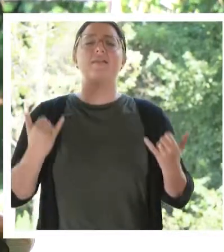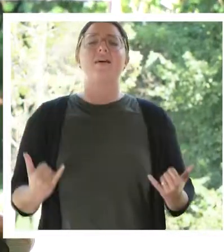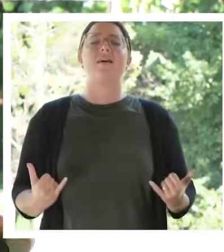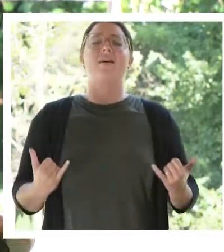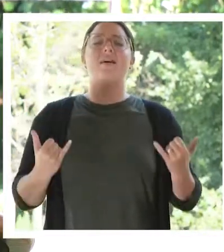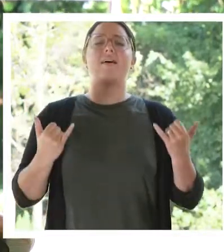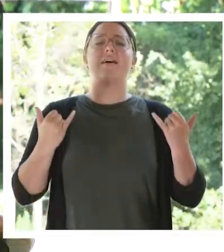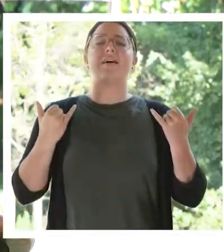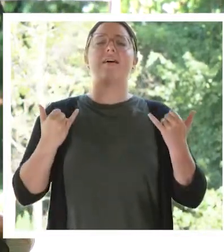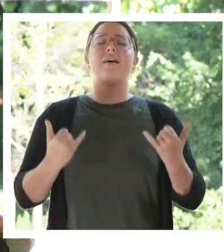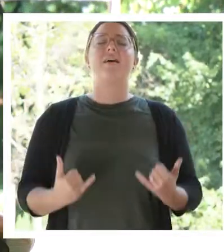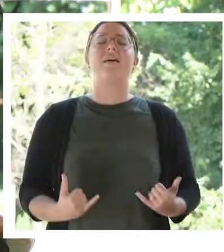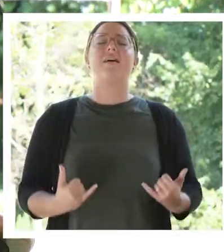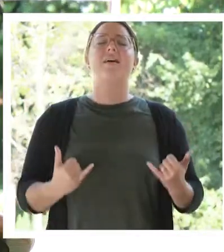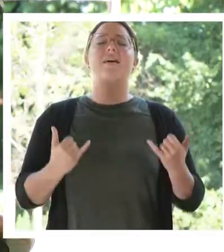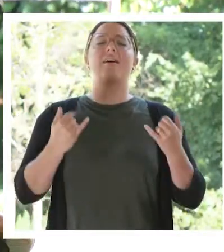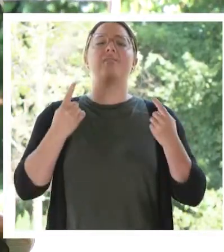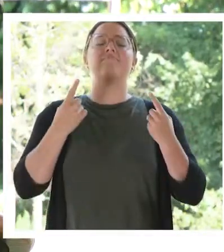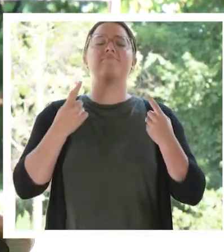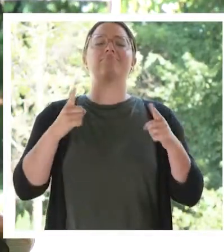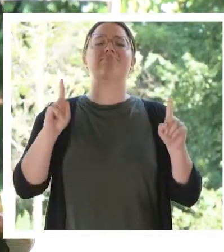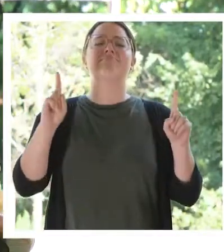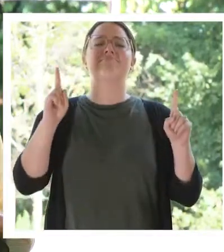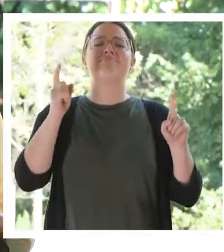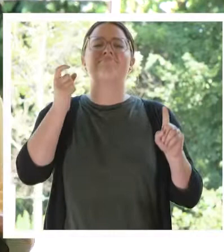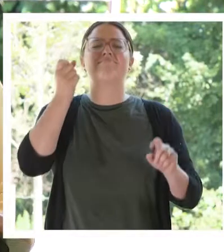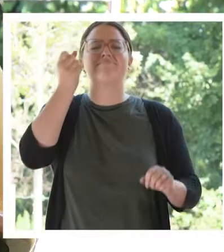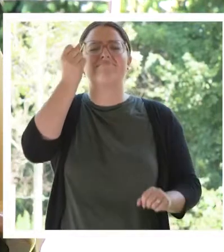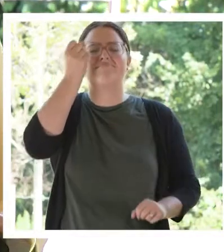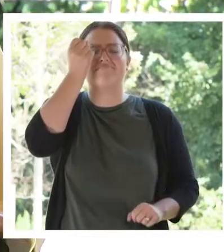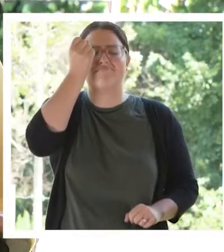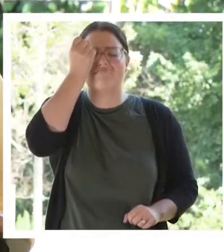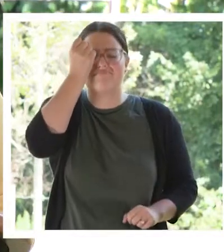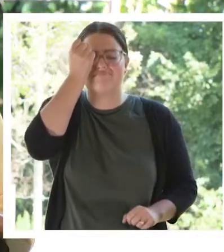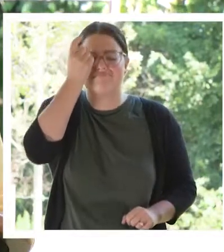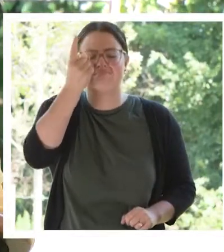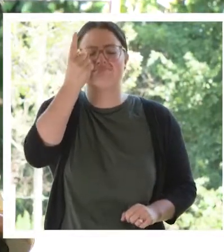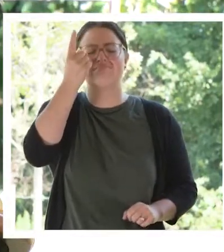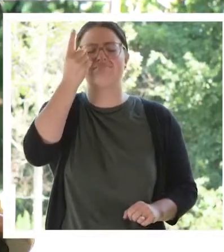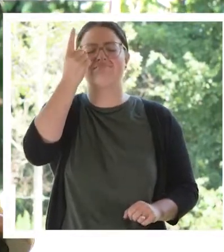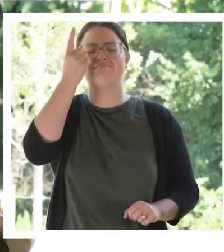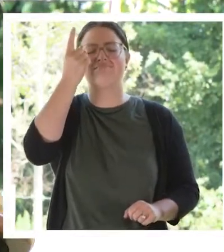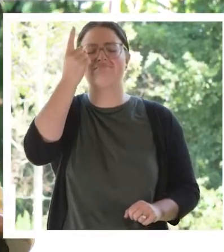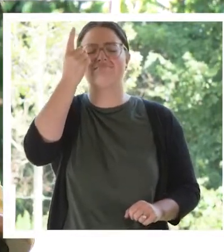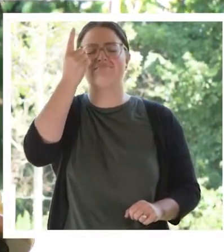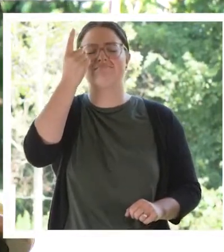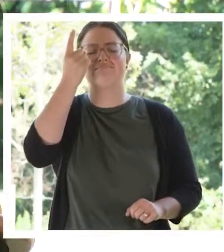but now I see.